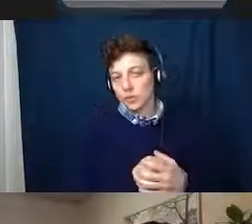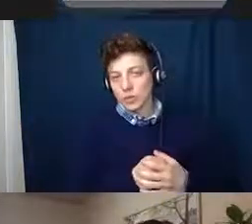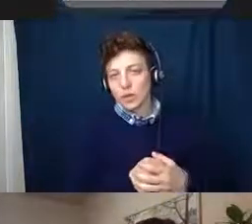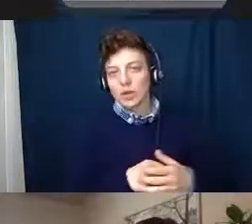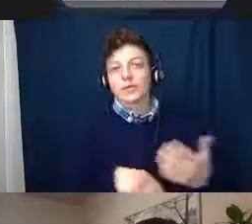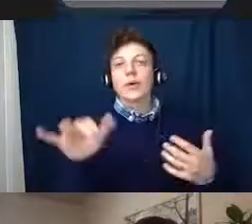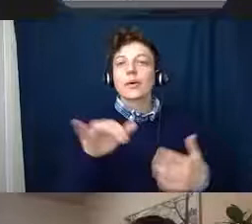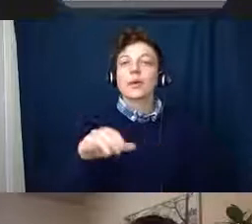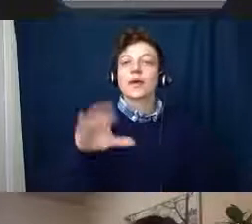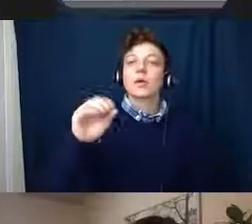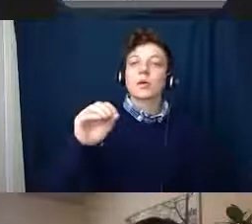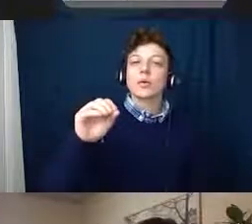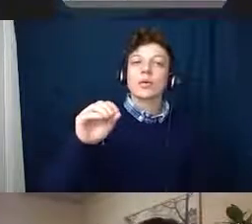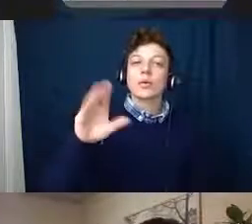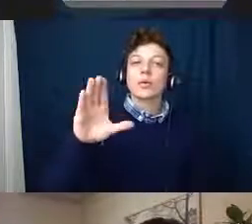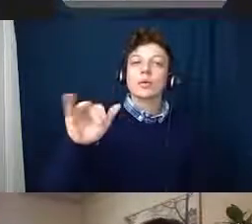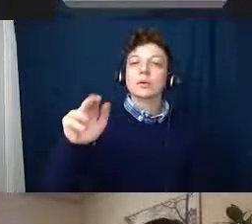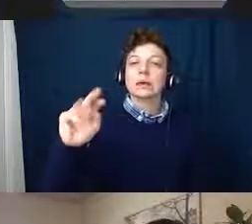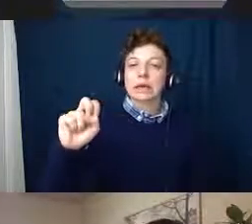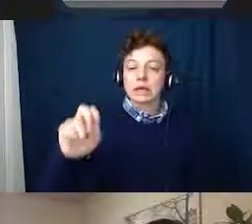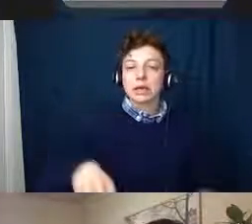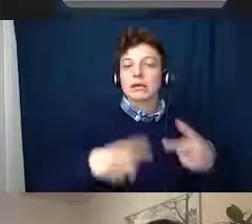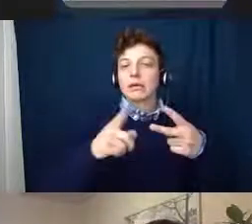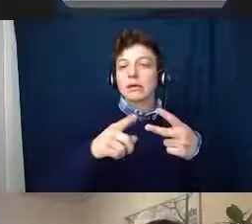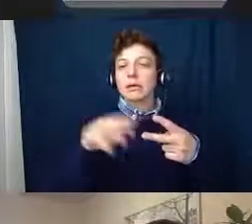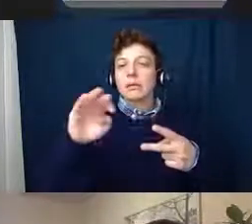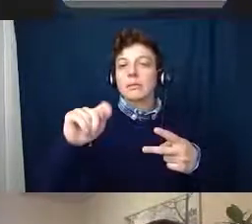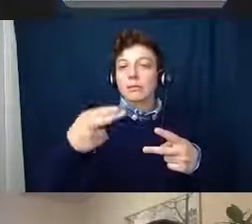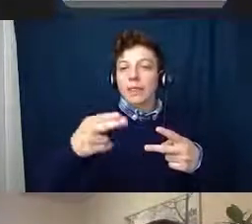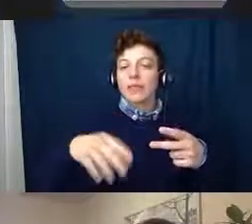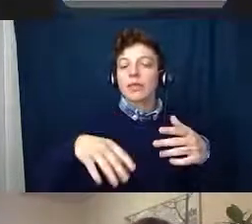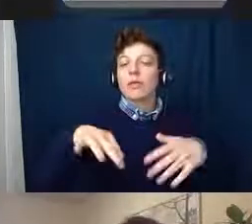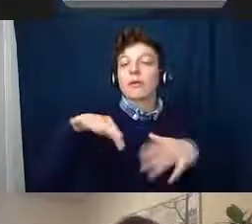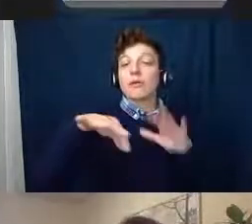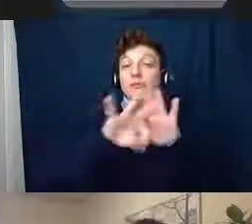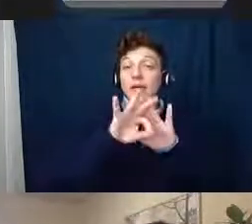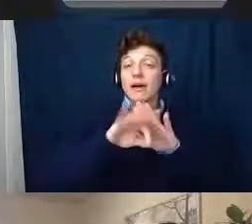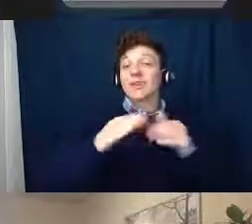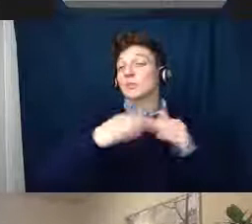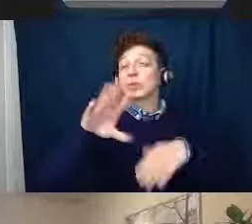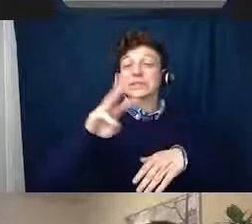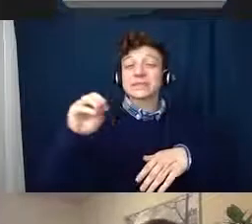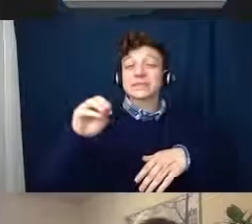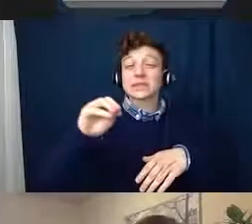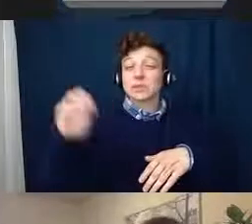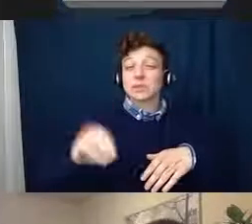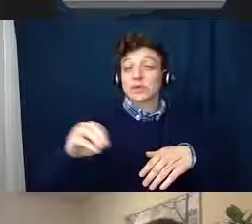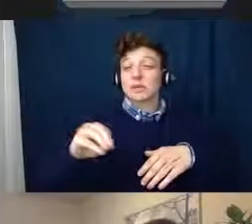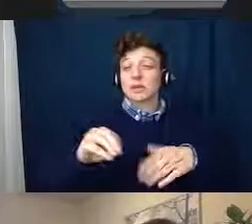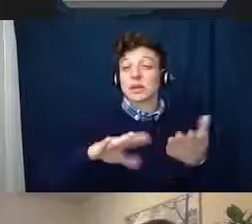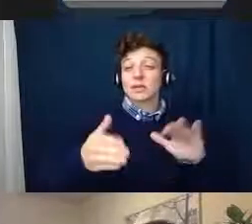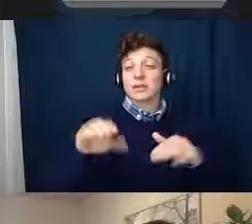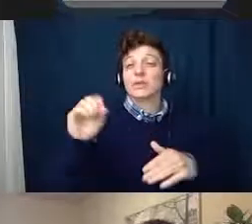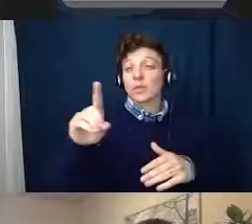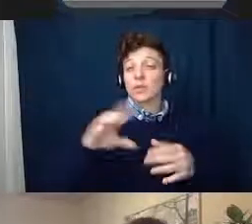and methamphetamine were detected in about 60% of overdose deaths in 2020. And so I think a lot of times we'll hear about the opioid crisis